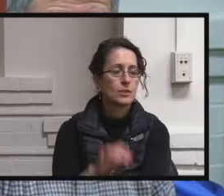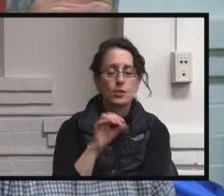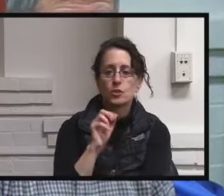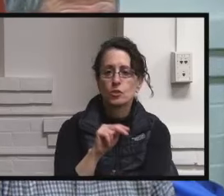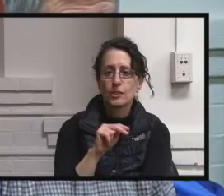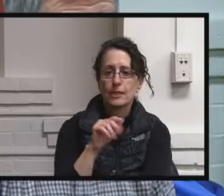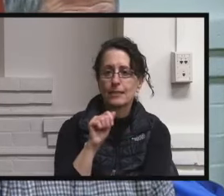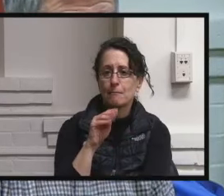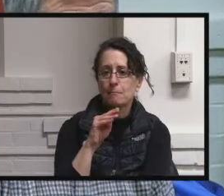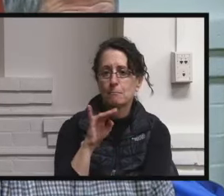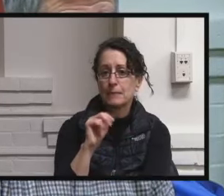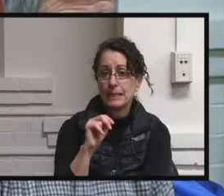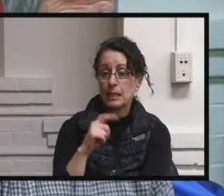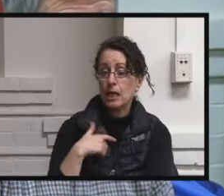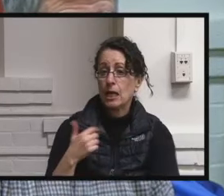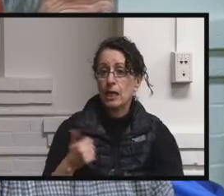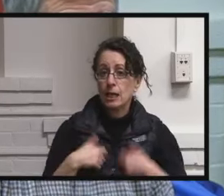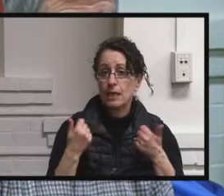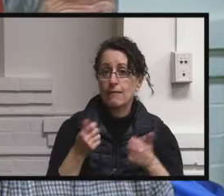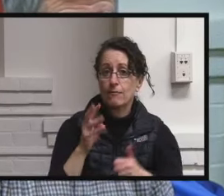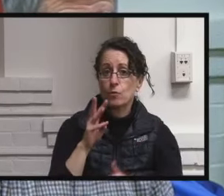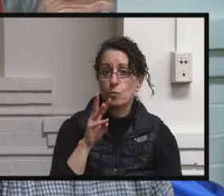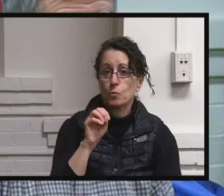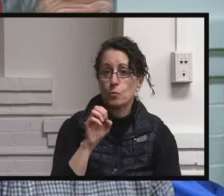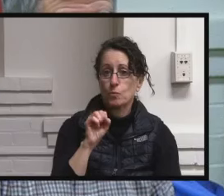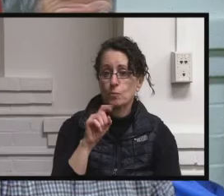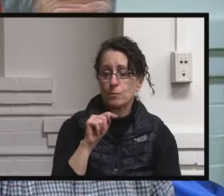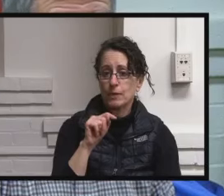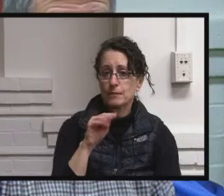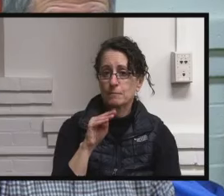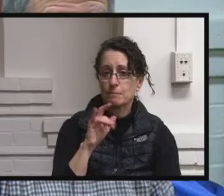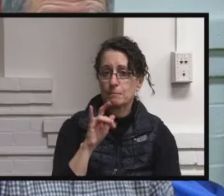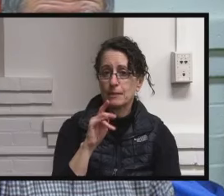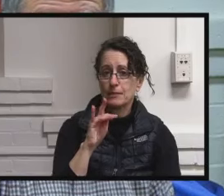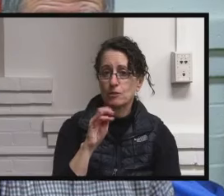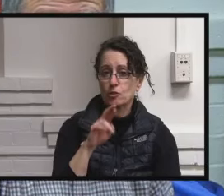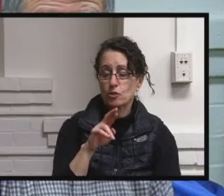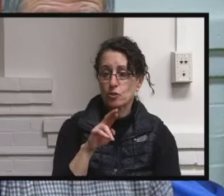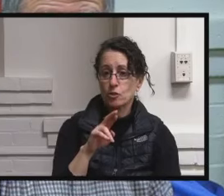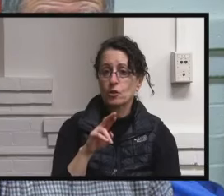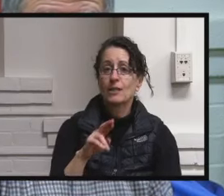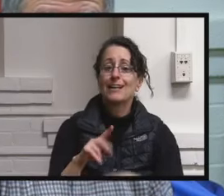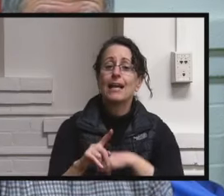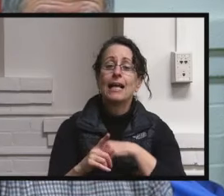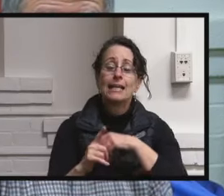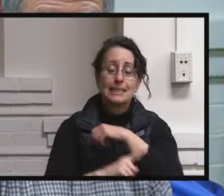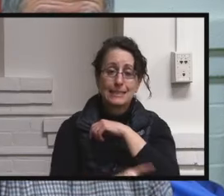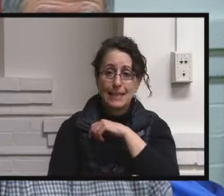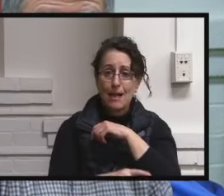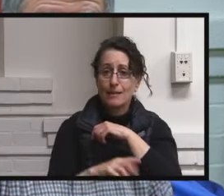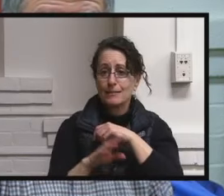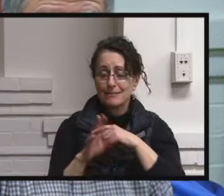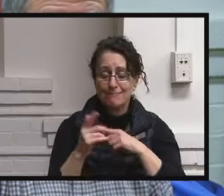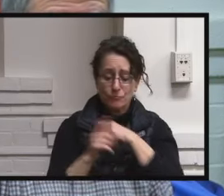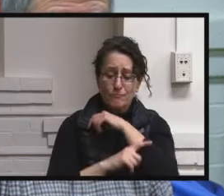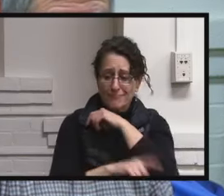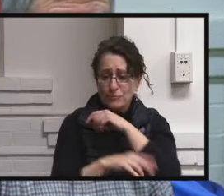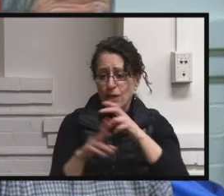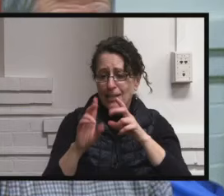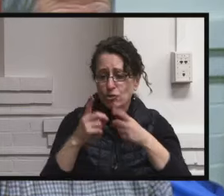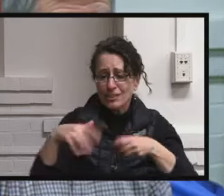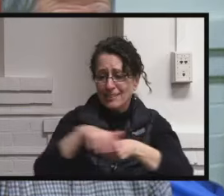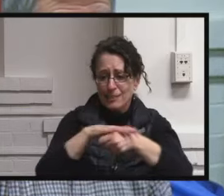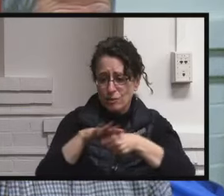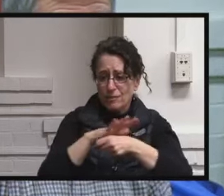Amin. I'm from Westminster. I'm the vice chair of the Solid Waste District. I'm also the executive director of the Franklin County Solid Waste District